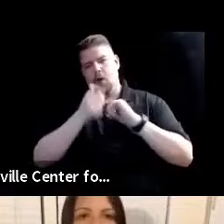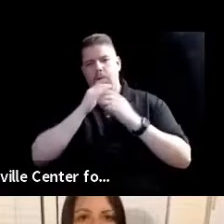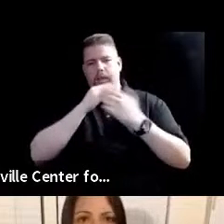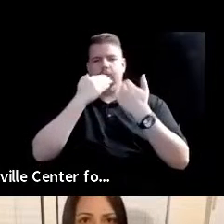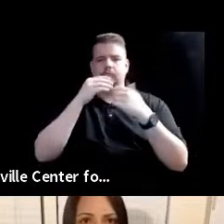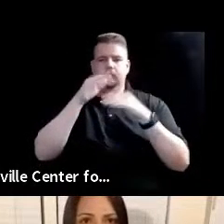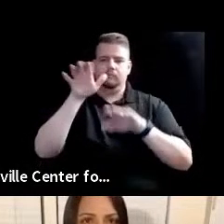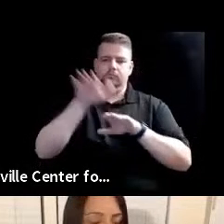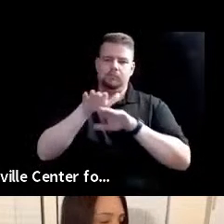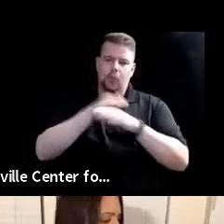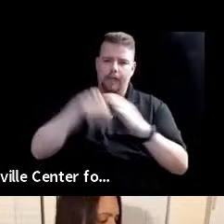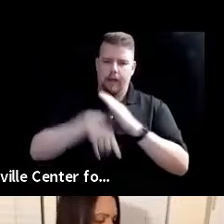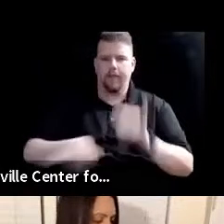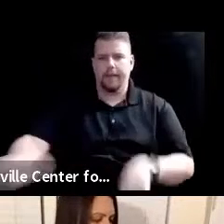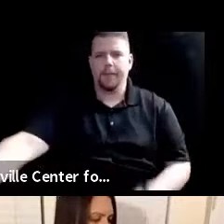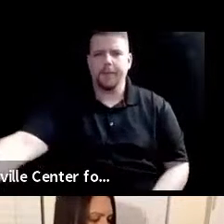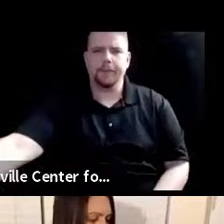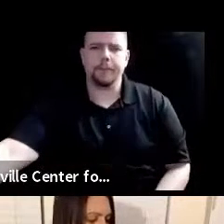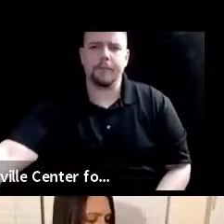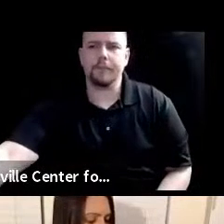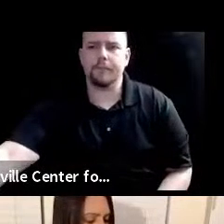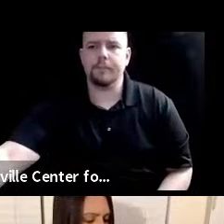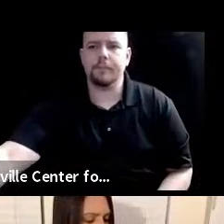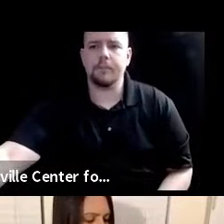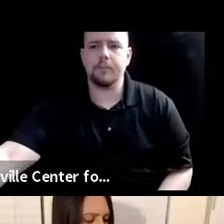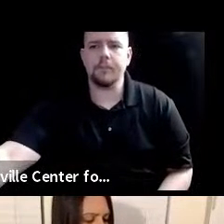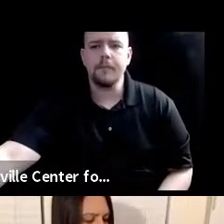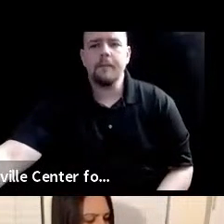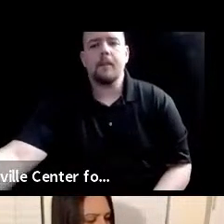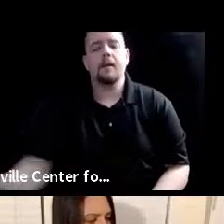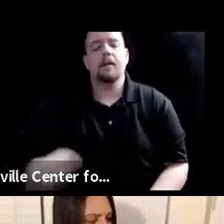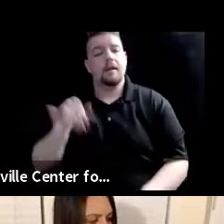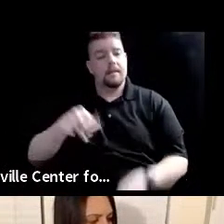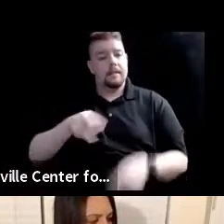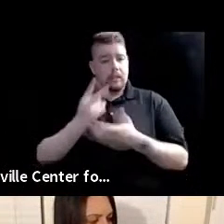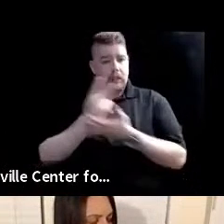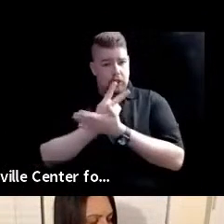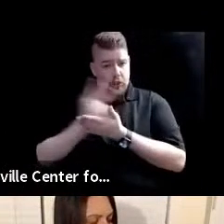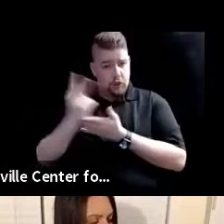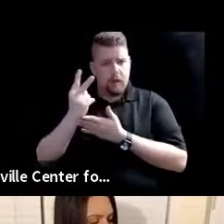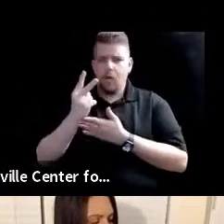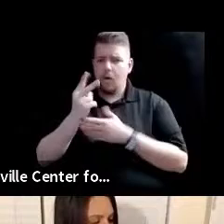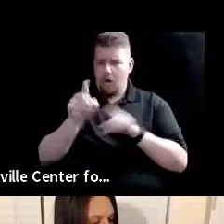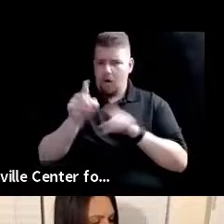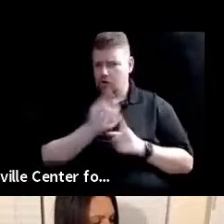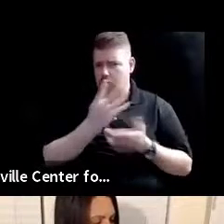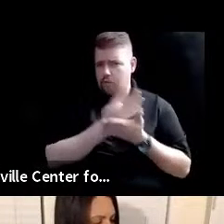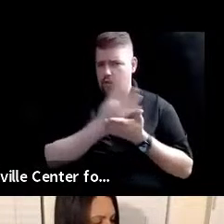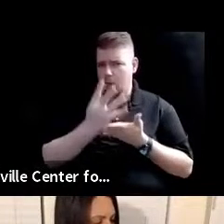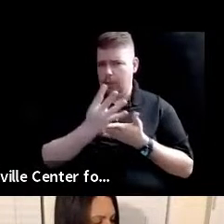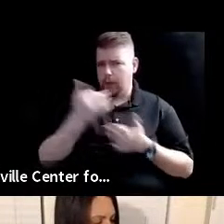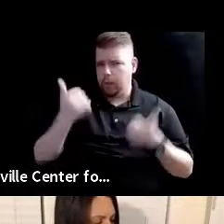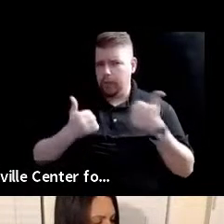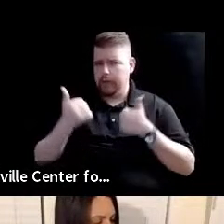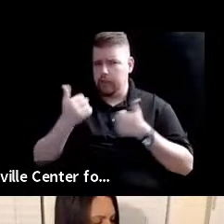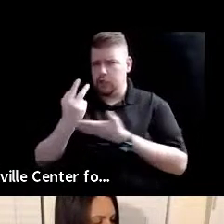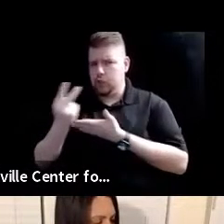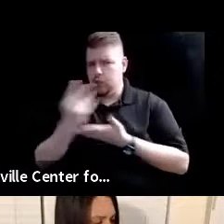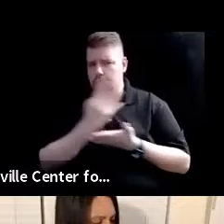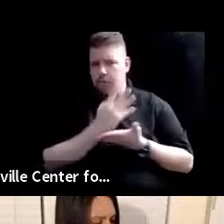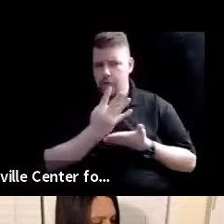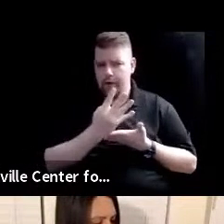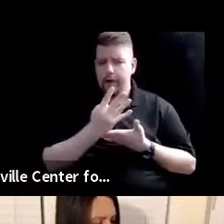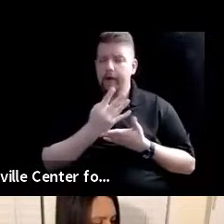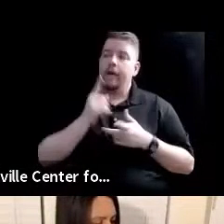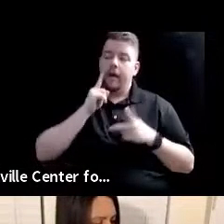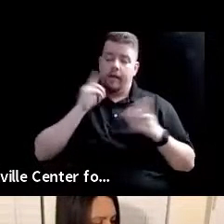One quick question, and I didn't catch this when I read it earlier. Was this a 2-week or was it also a 4-week? I actually made them